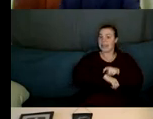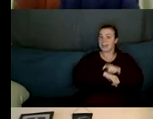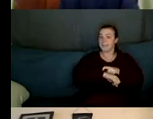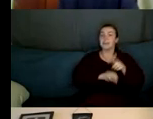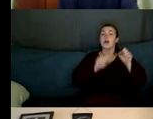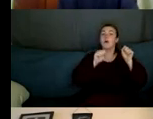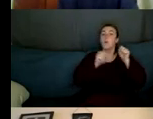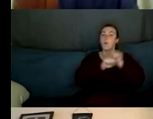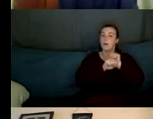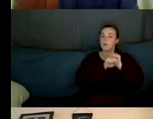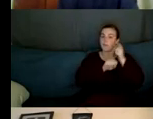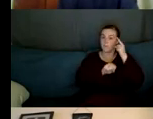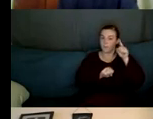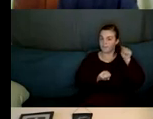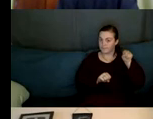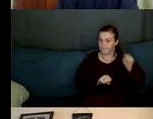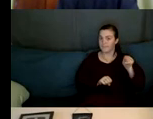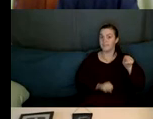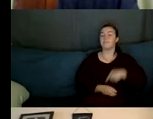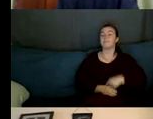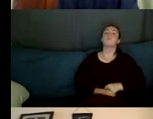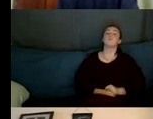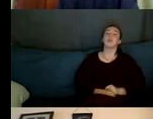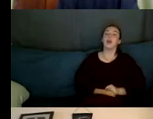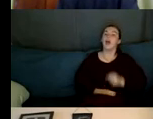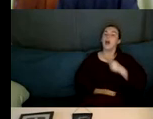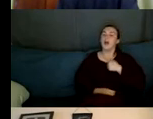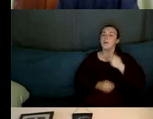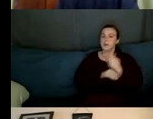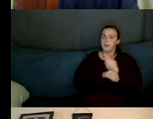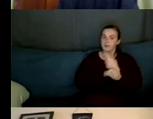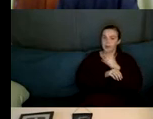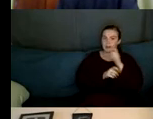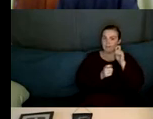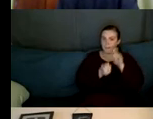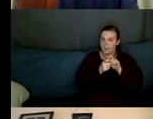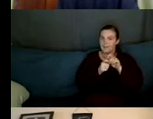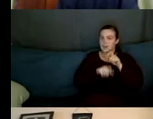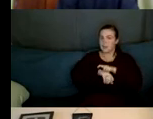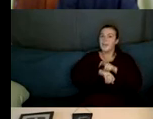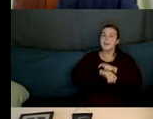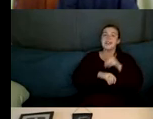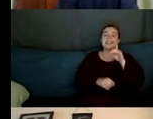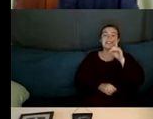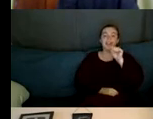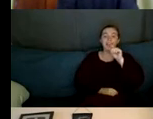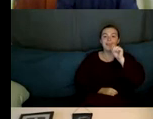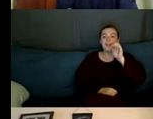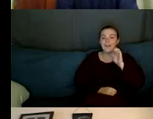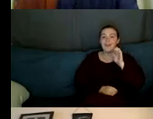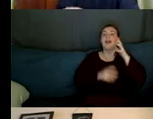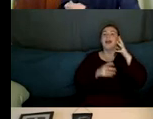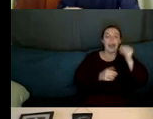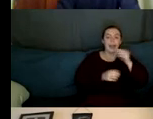I'm using a really, really specific format here, which is a date and time. The reason that we're doing that is